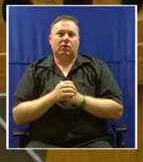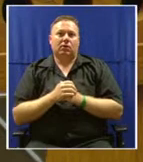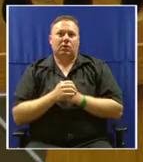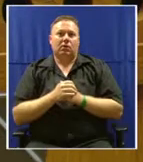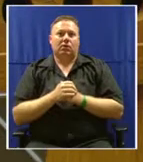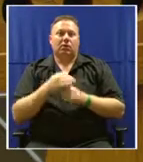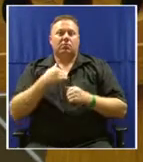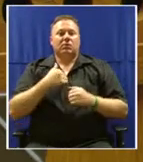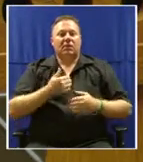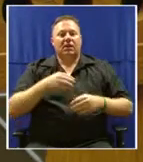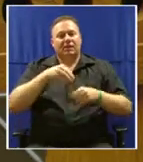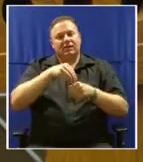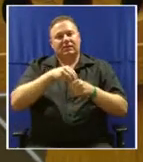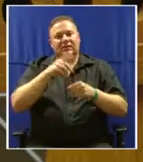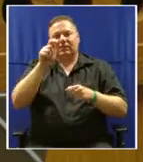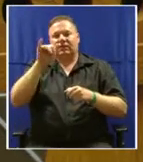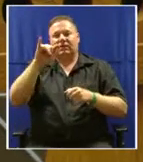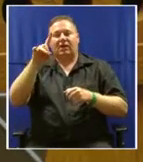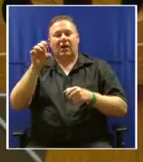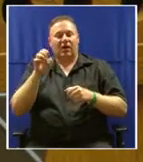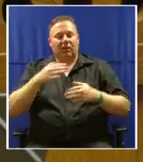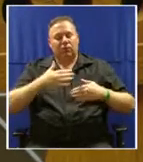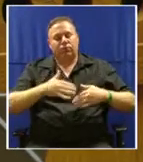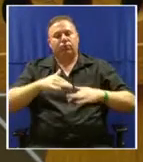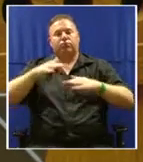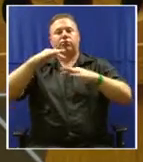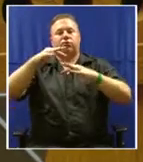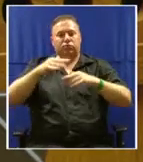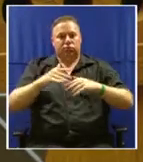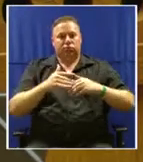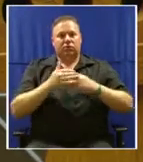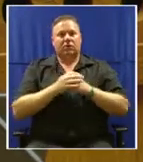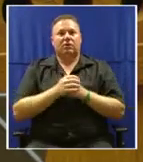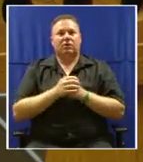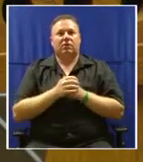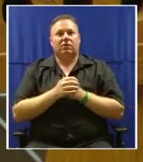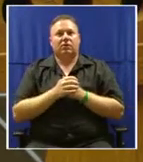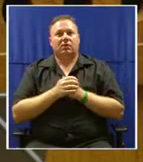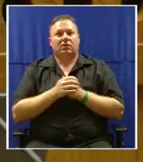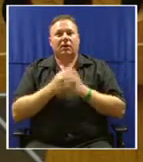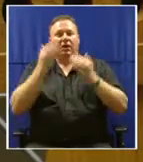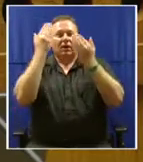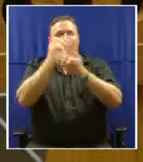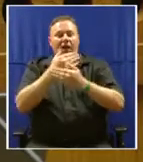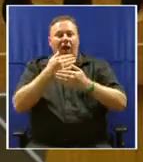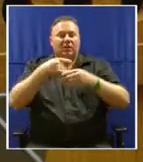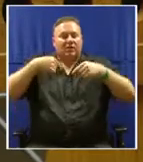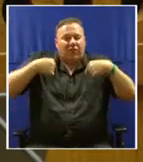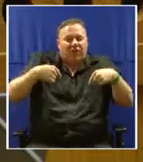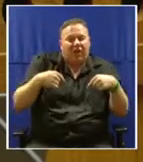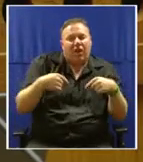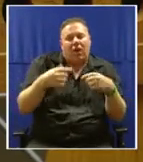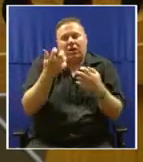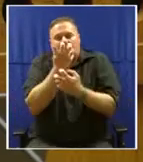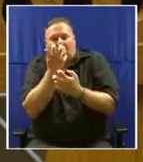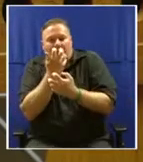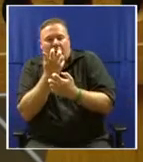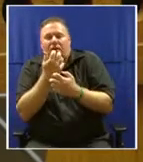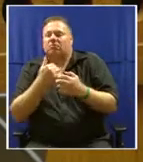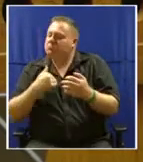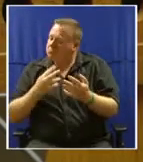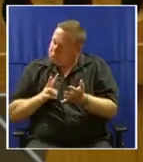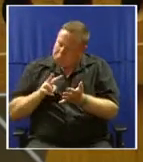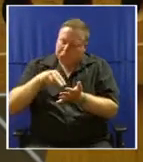the tide, leaving behind nights of terror and fear. I